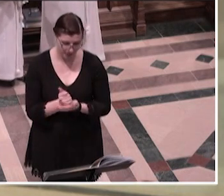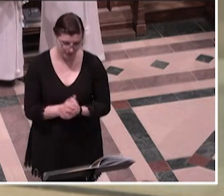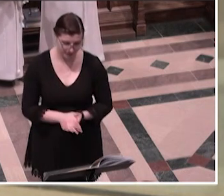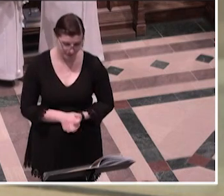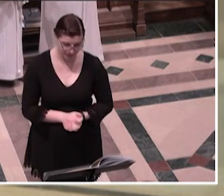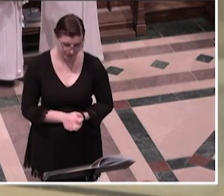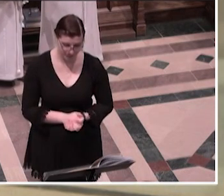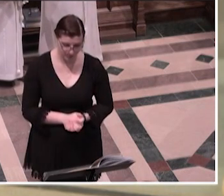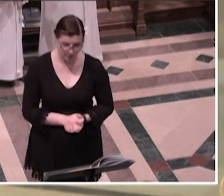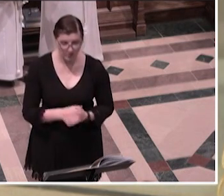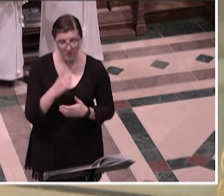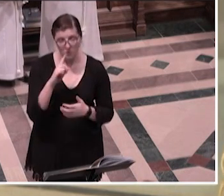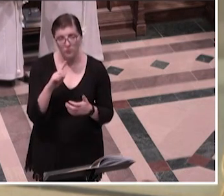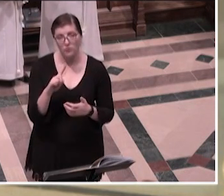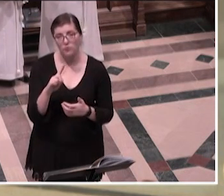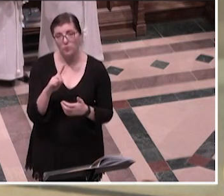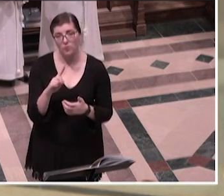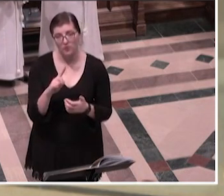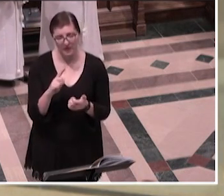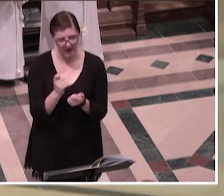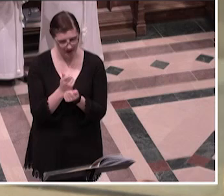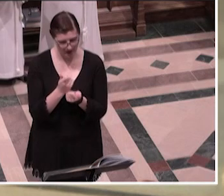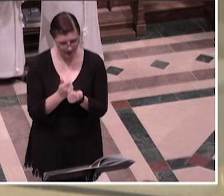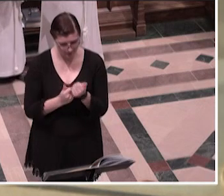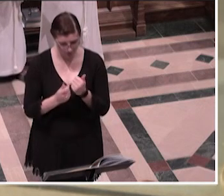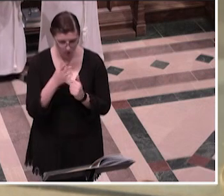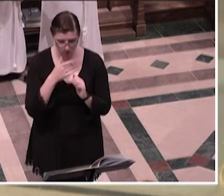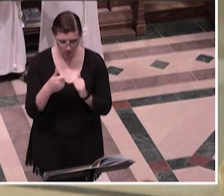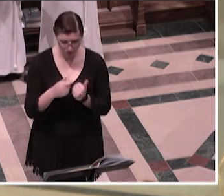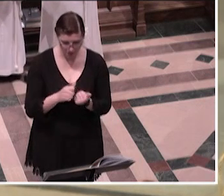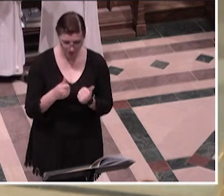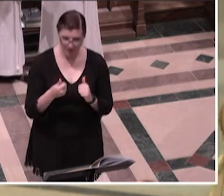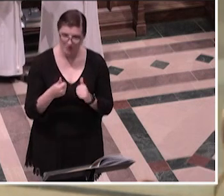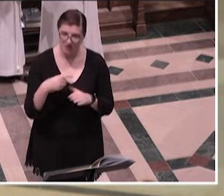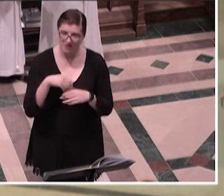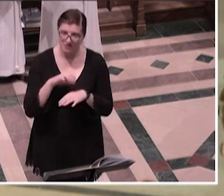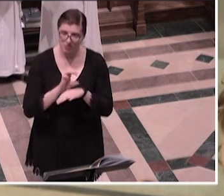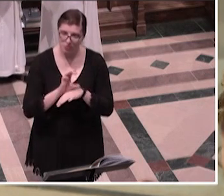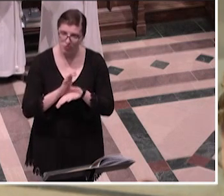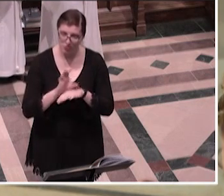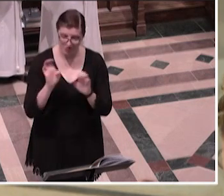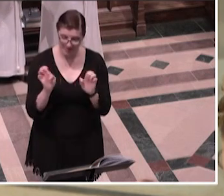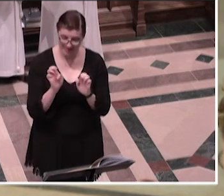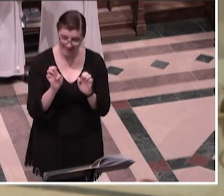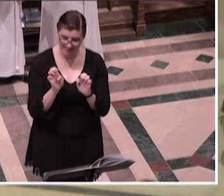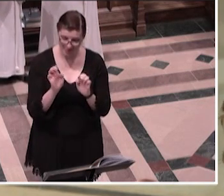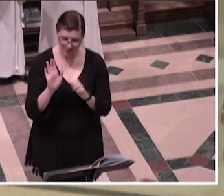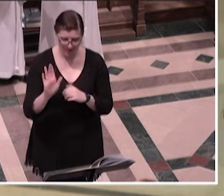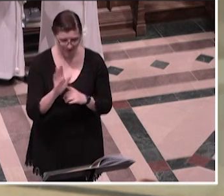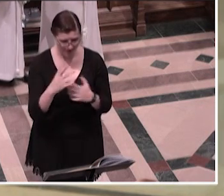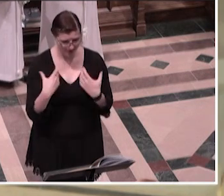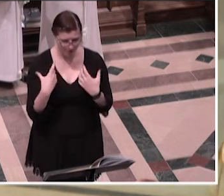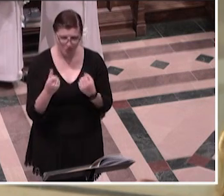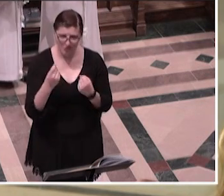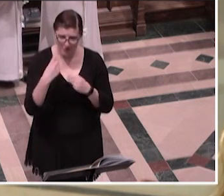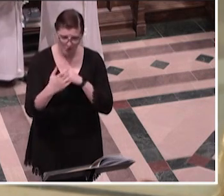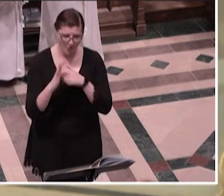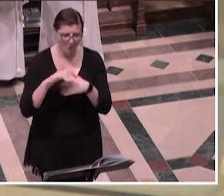For all who will be baptized in the church at Easter, that you may be their strength in all